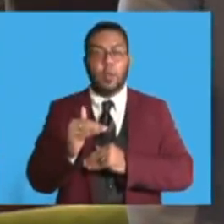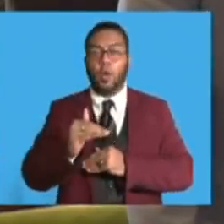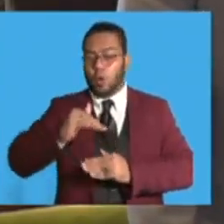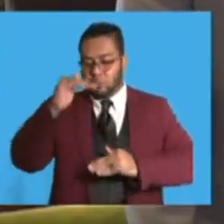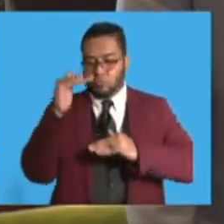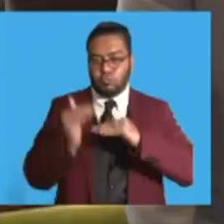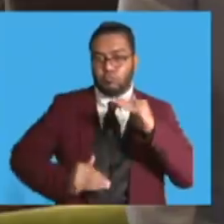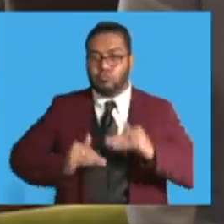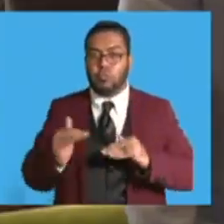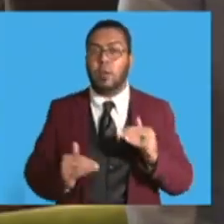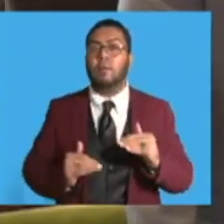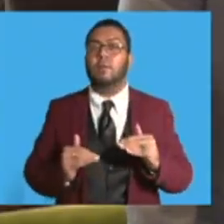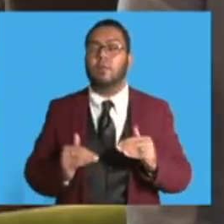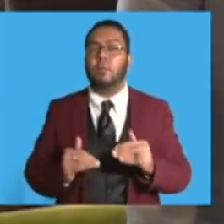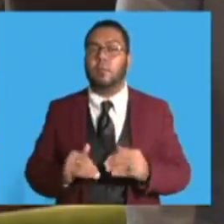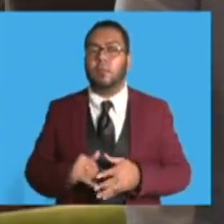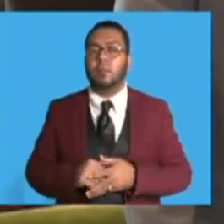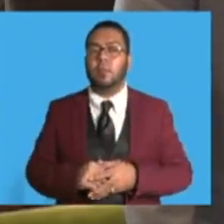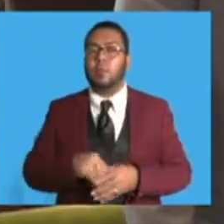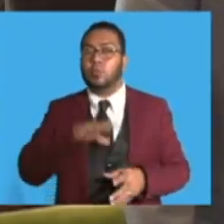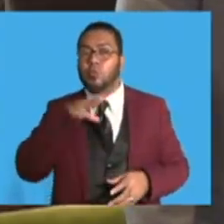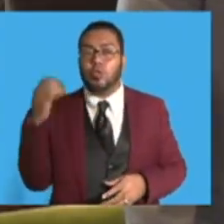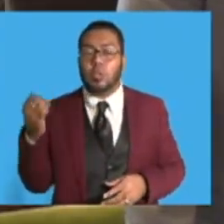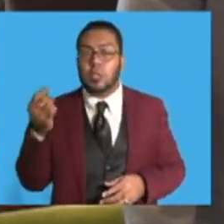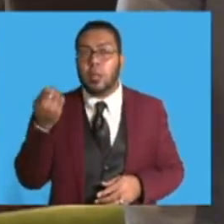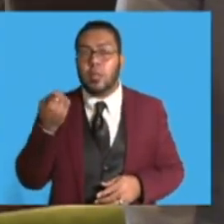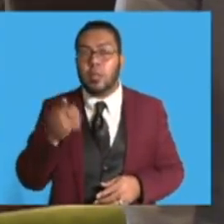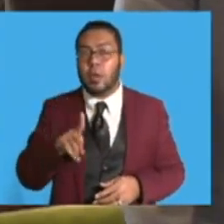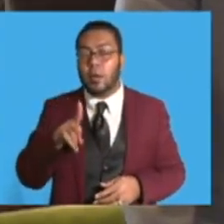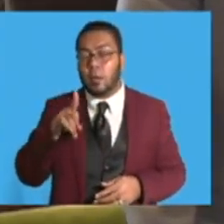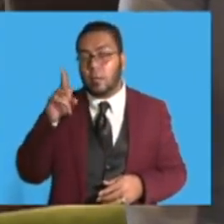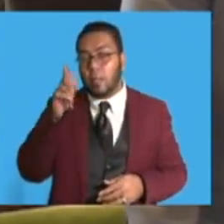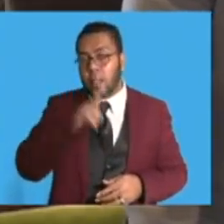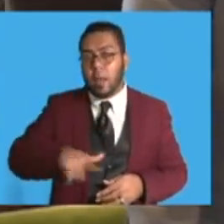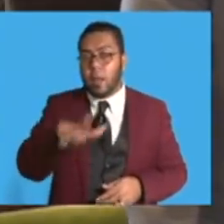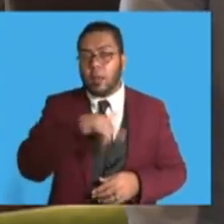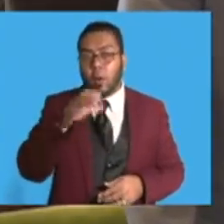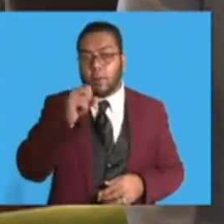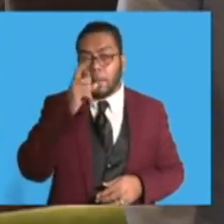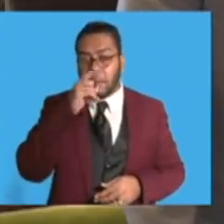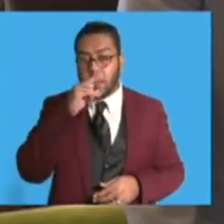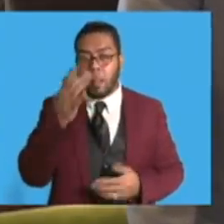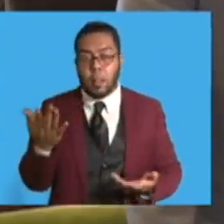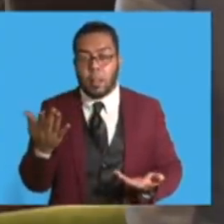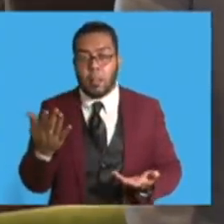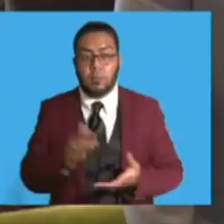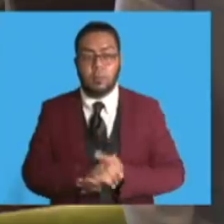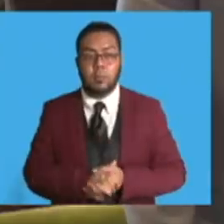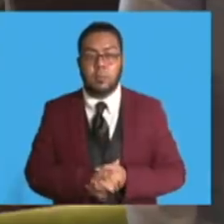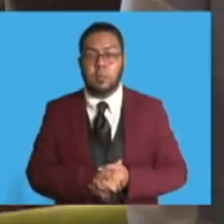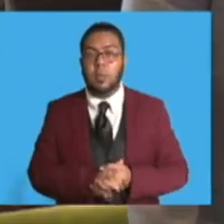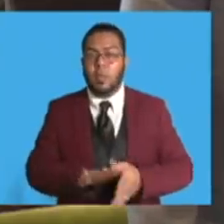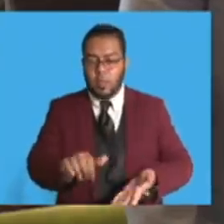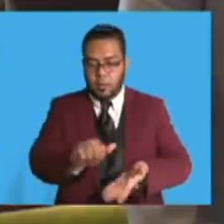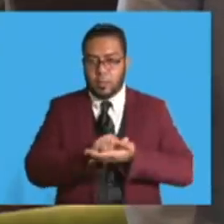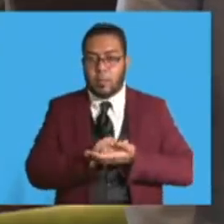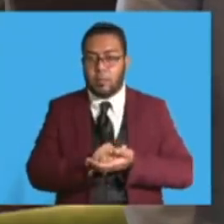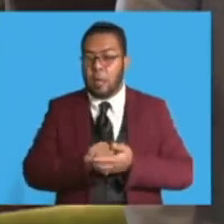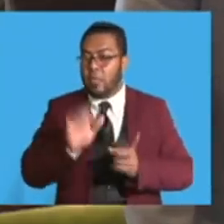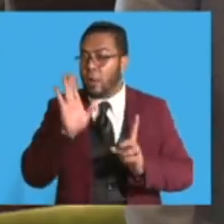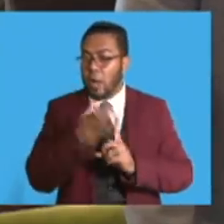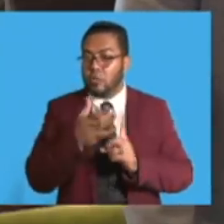special protection of Itauke land, Honorable Sakuru, the recognition and preservation of the unique culture and